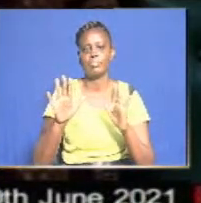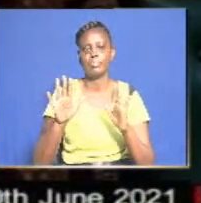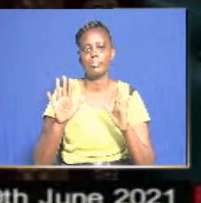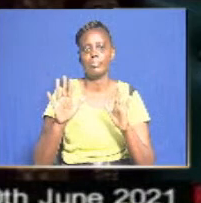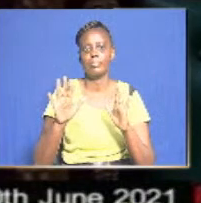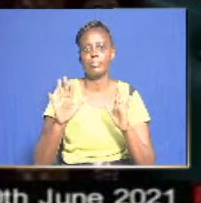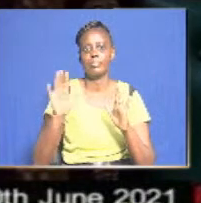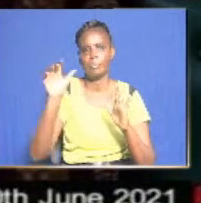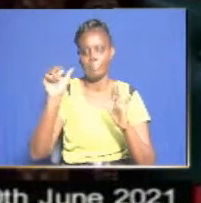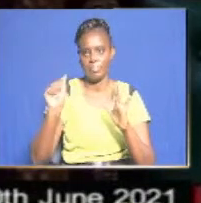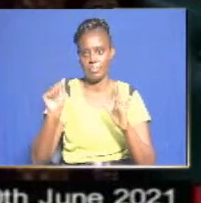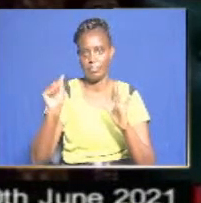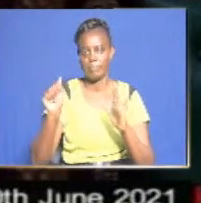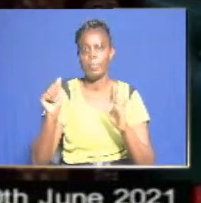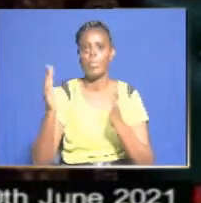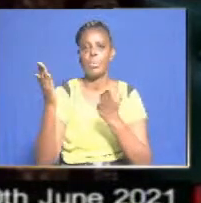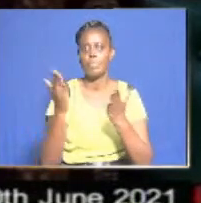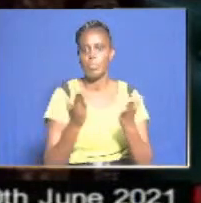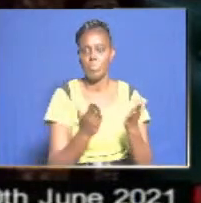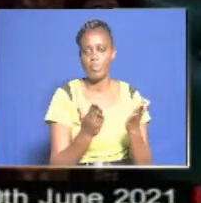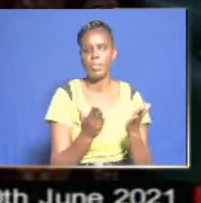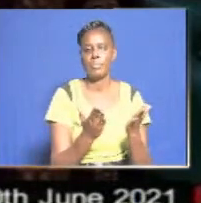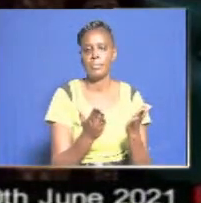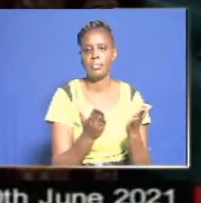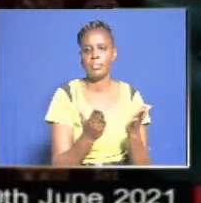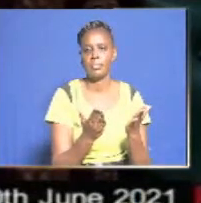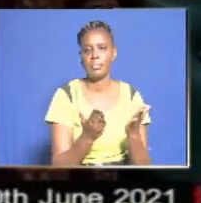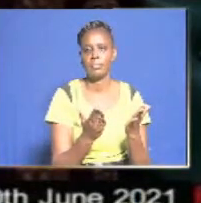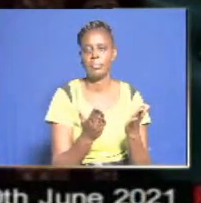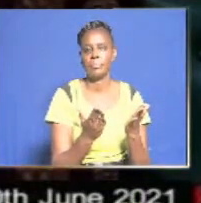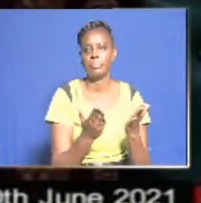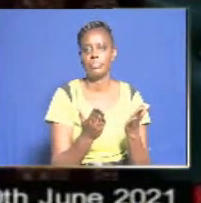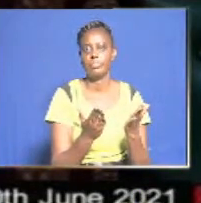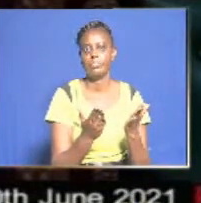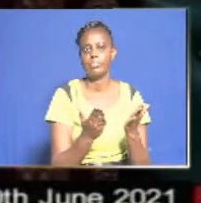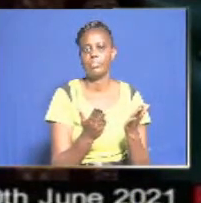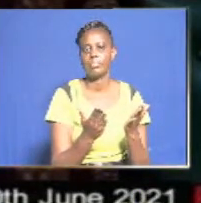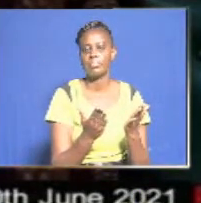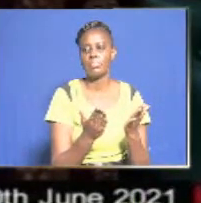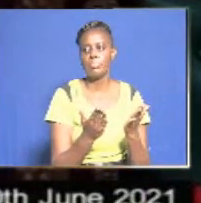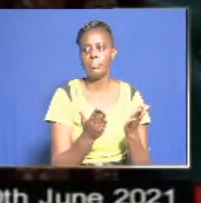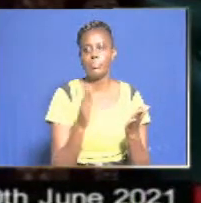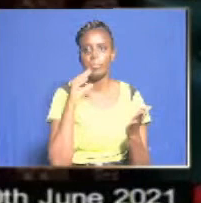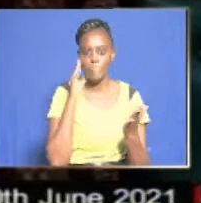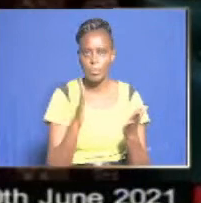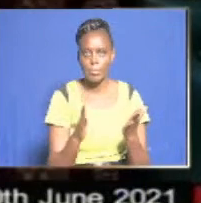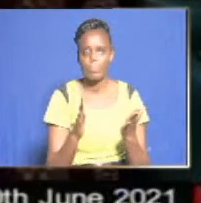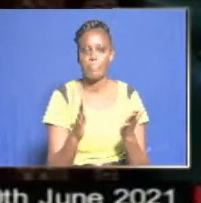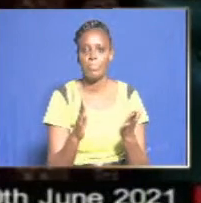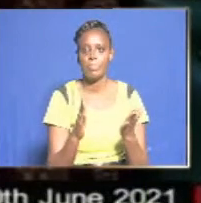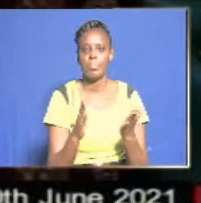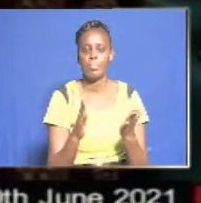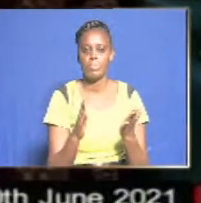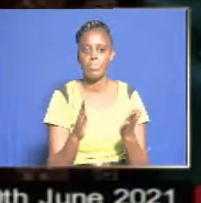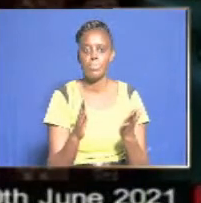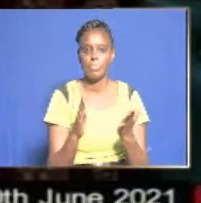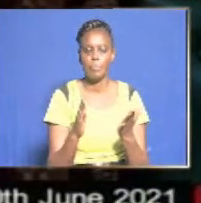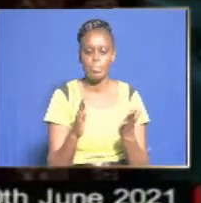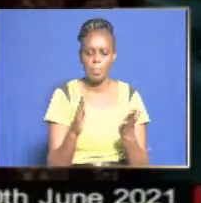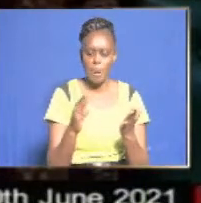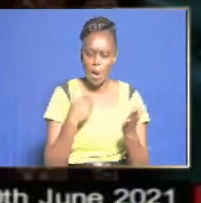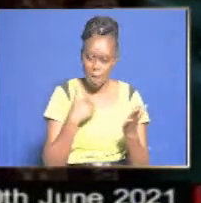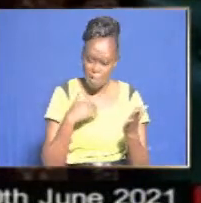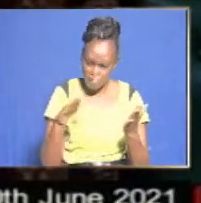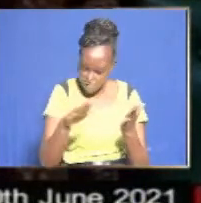capital A, provides as follows, and I quote, "The Speaker may designate a suitable place in the